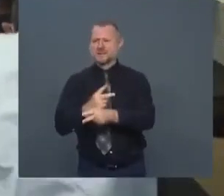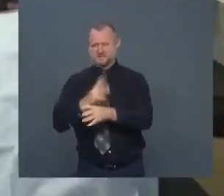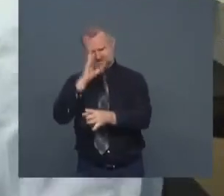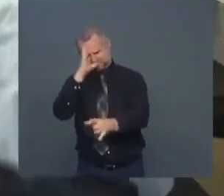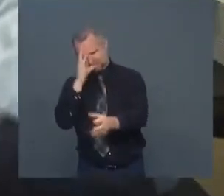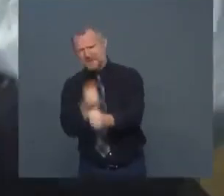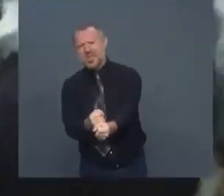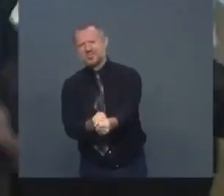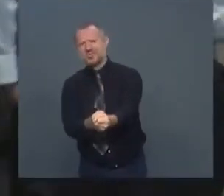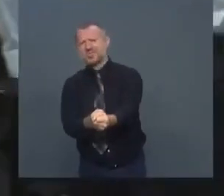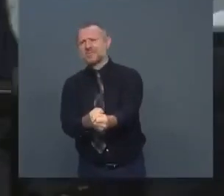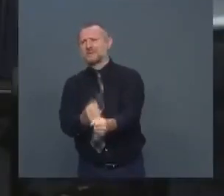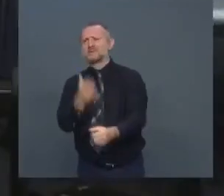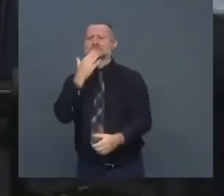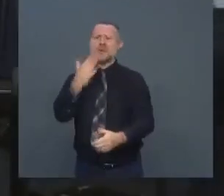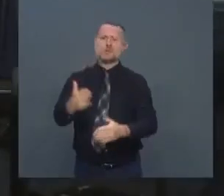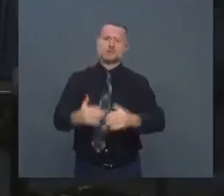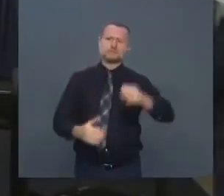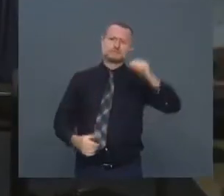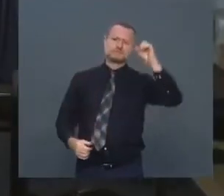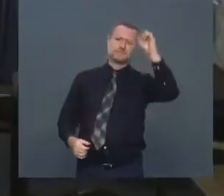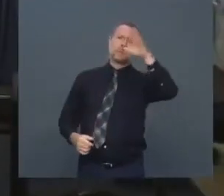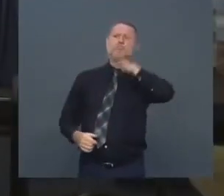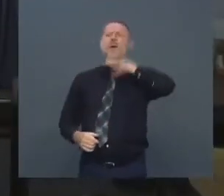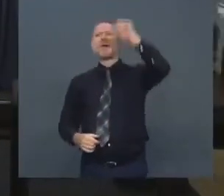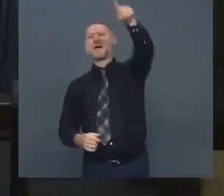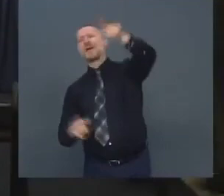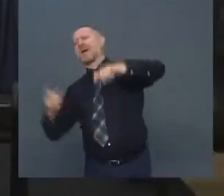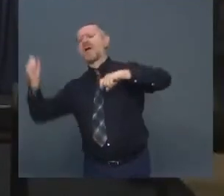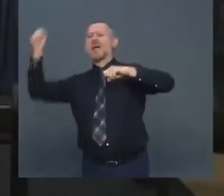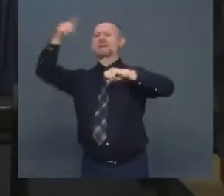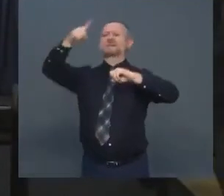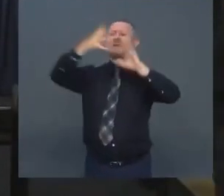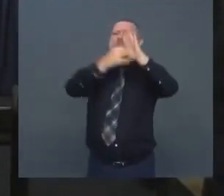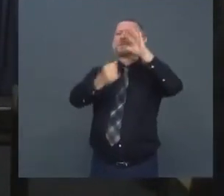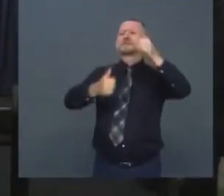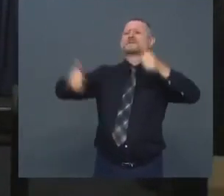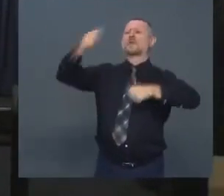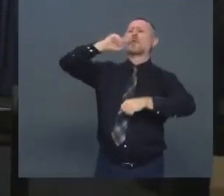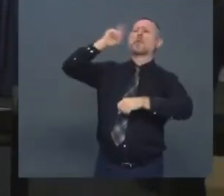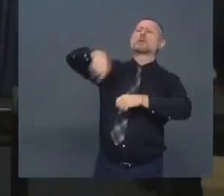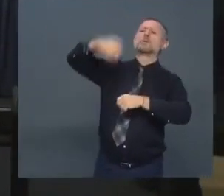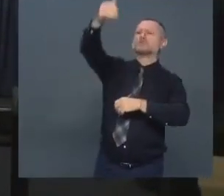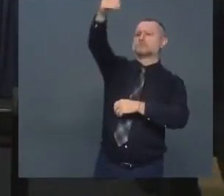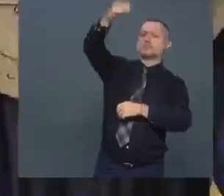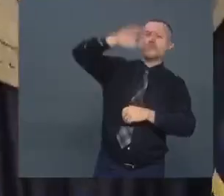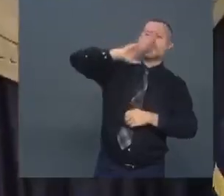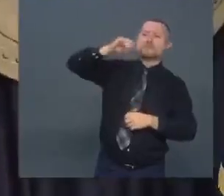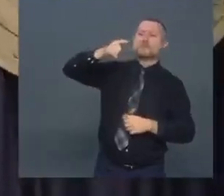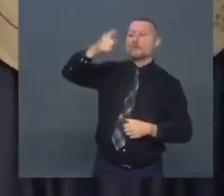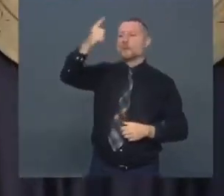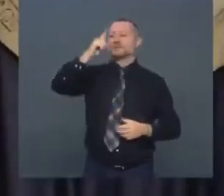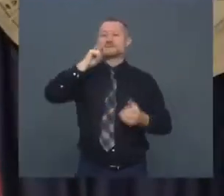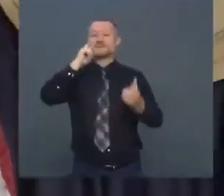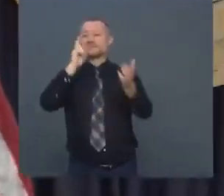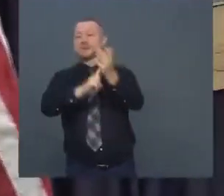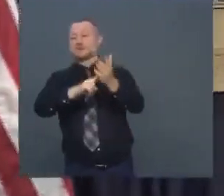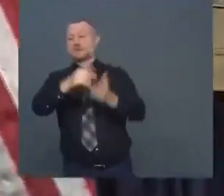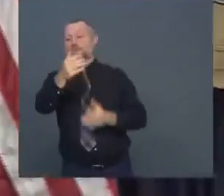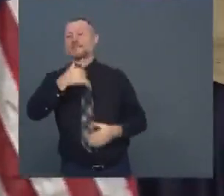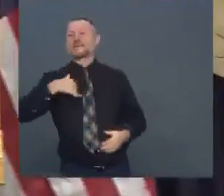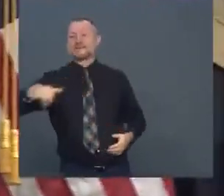you. Can we have a copy of the executive order? Federal unemployment The payments. one you're signing on, Colin? Yes, we'll